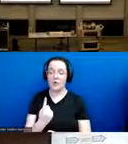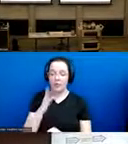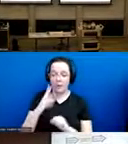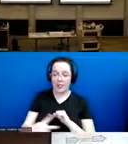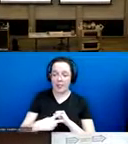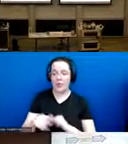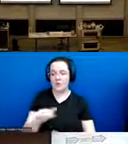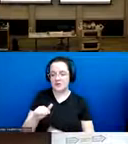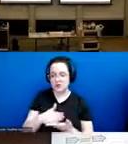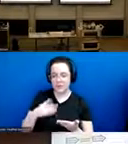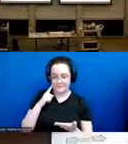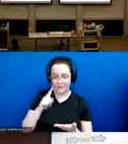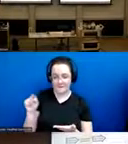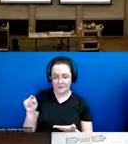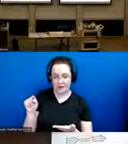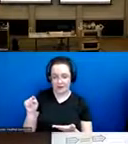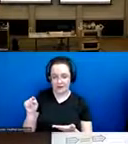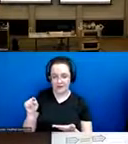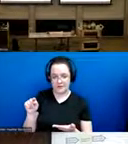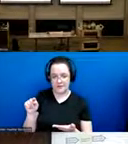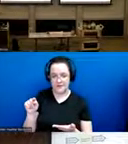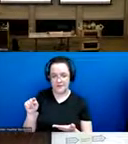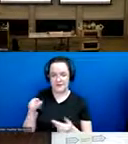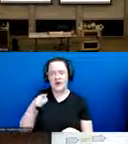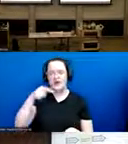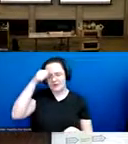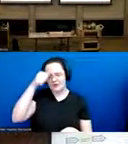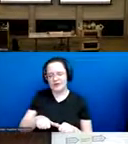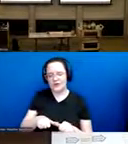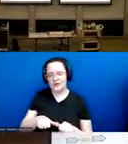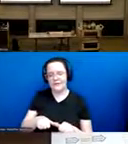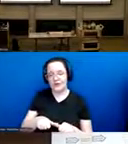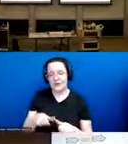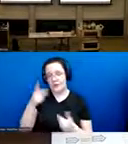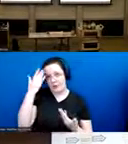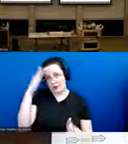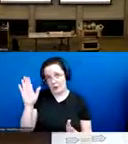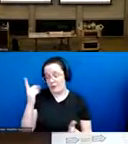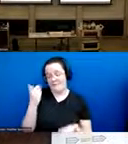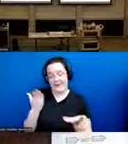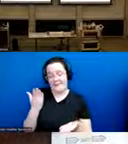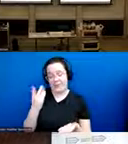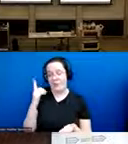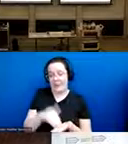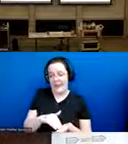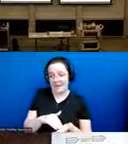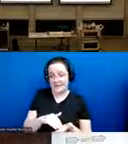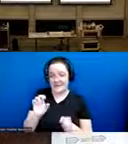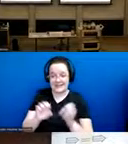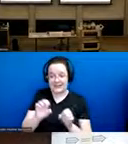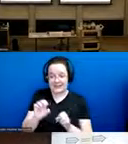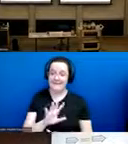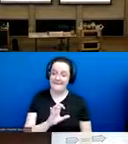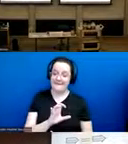of the photon, right? Remember, you don't know if you make 1,000 experiments, 500 times it will be horizontally polarized, the